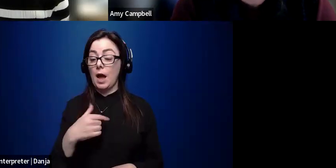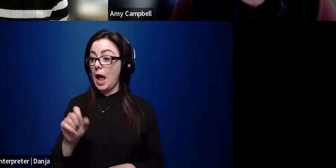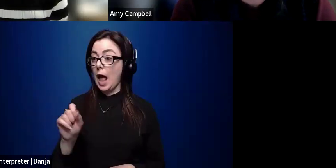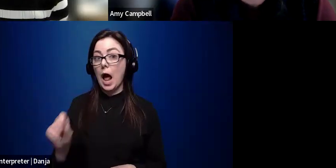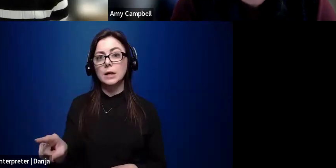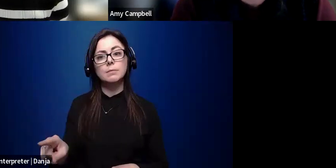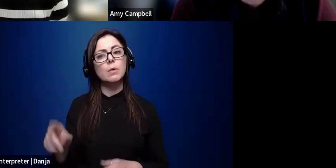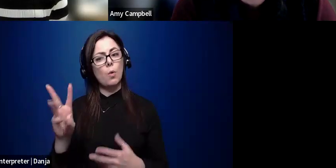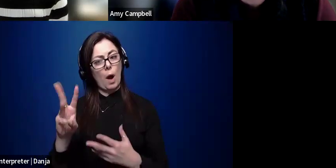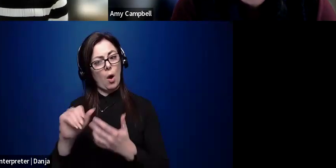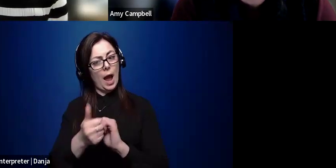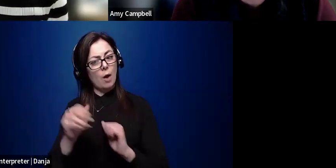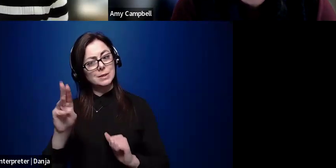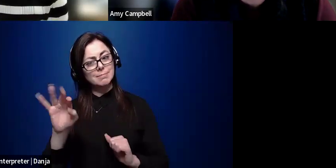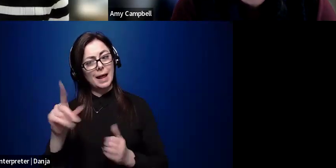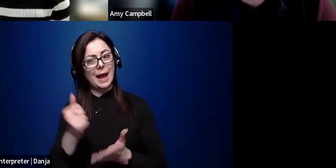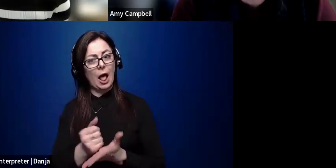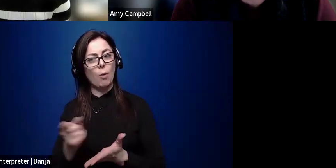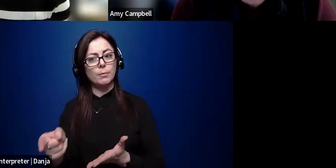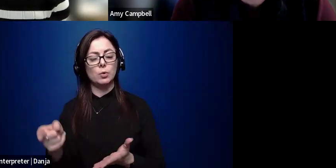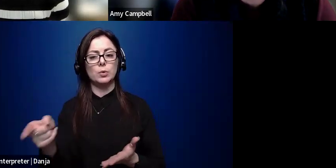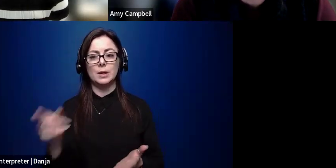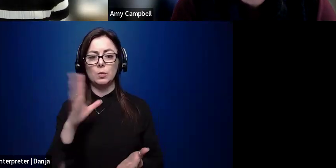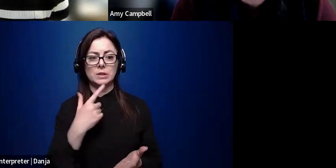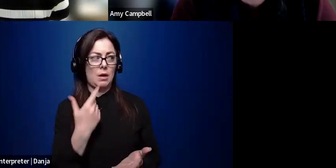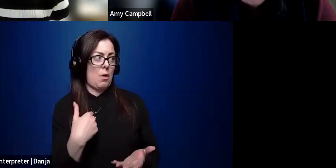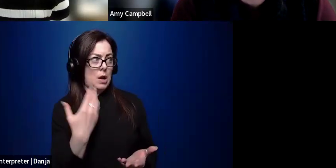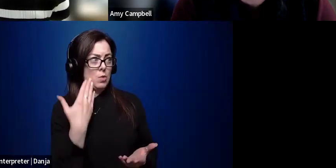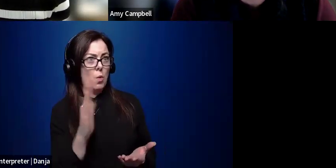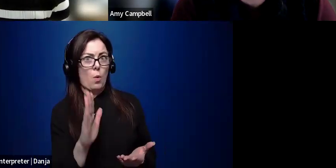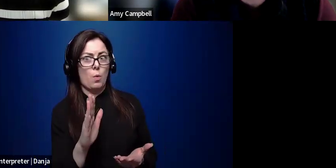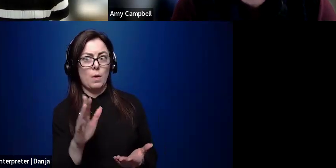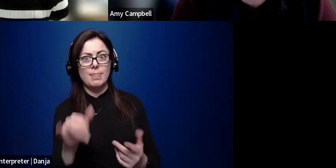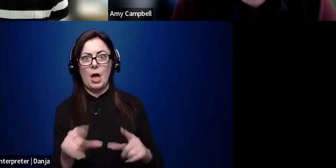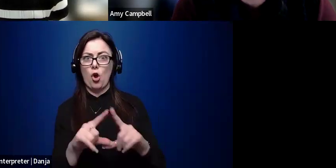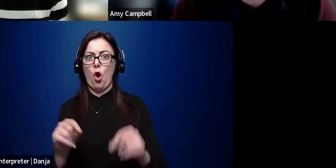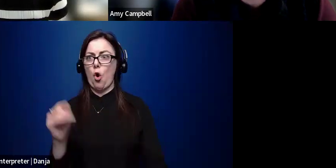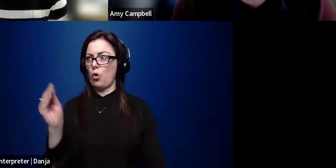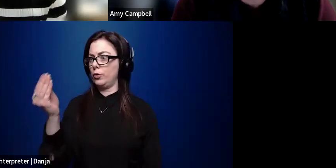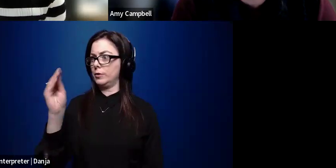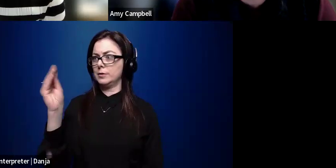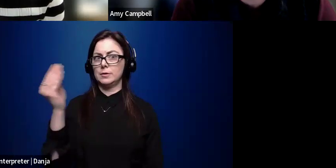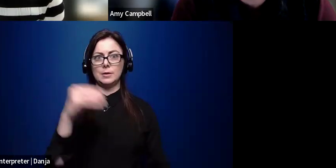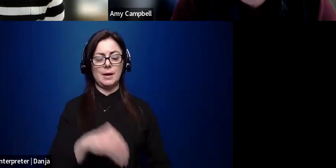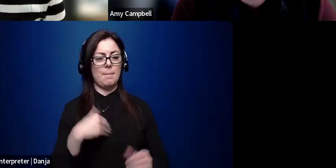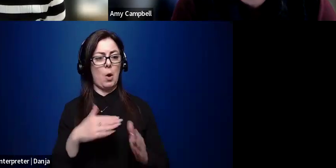wow, how does Medicaid help you? He would be like, I don't know, is that card I carry in my